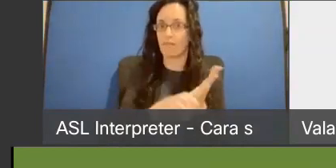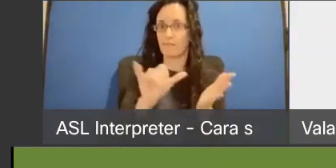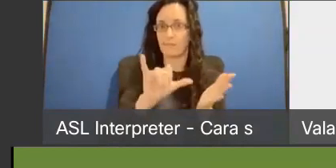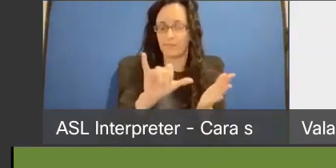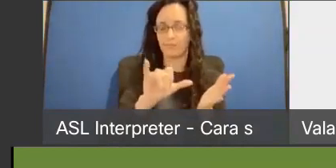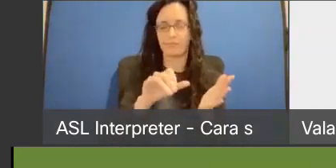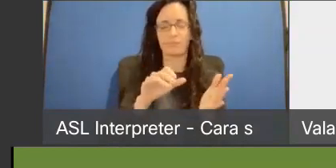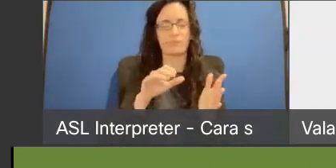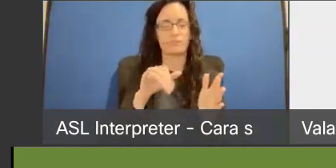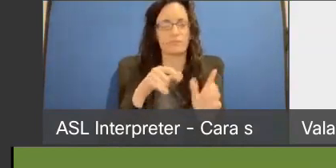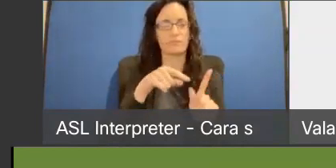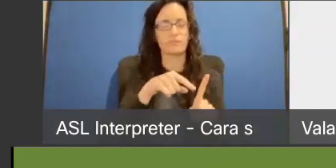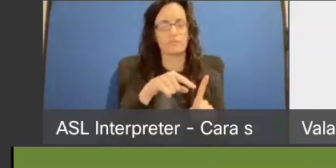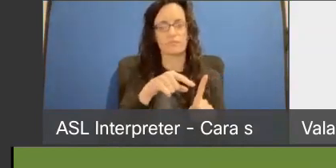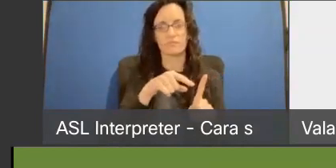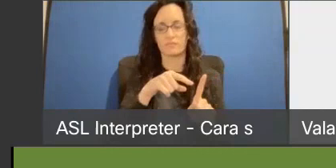attempt, and,